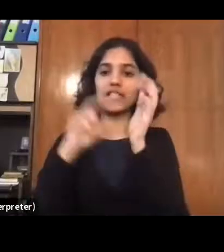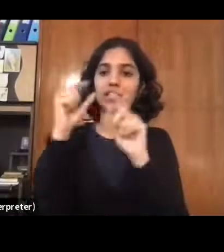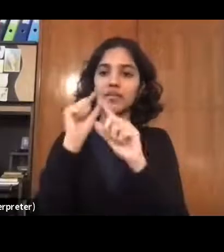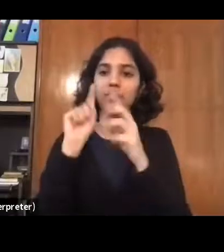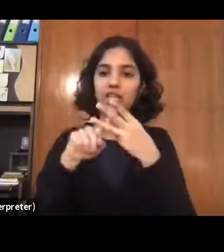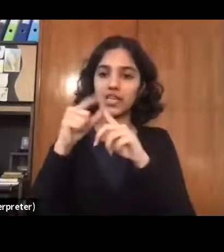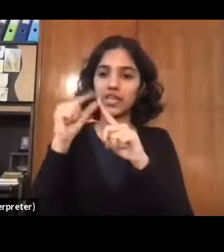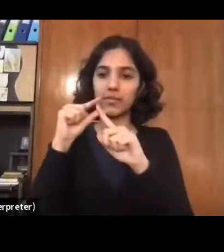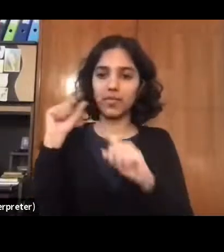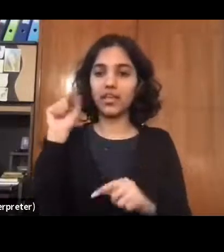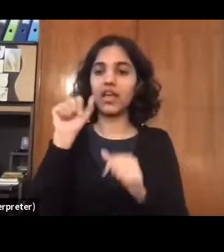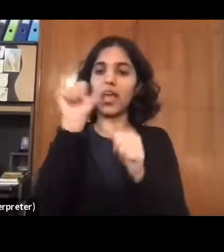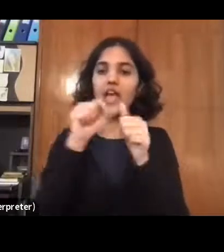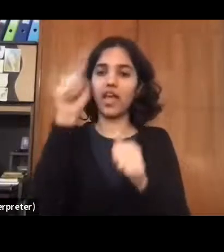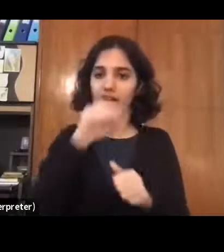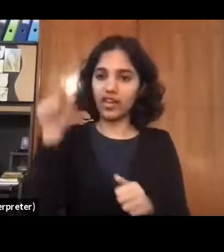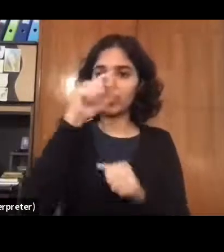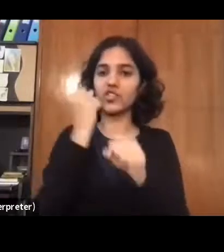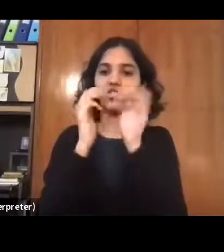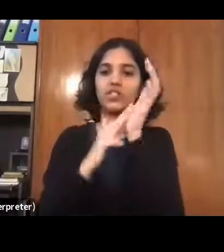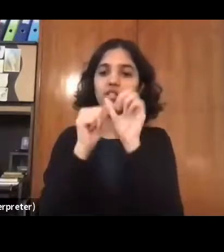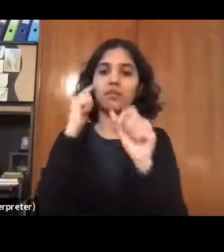secretariat.ncpedp@gmail.com.